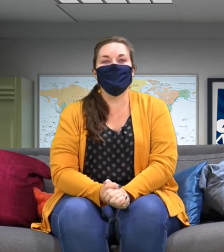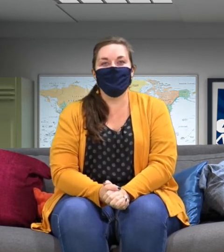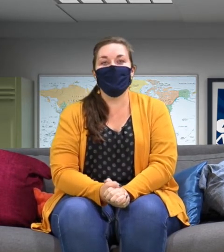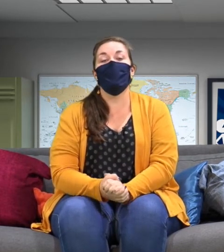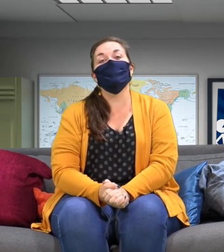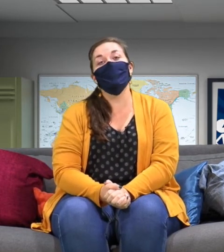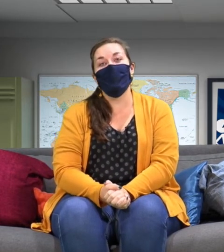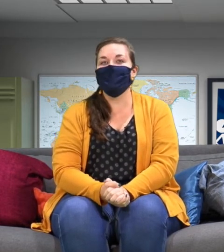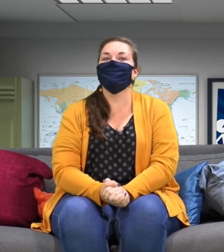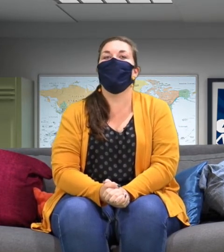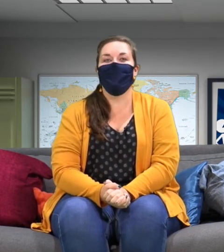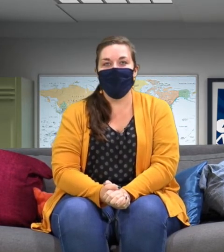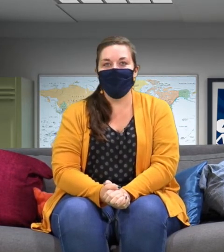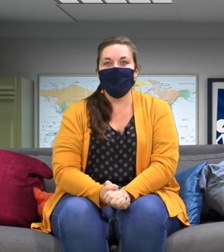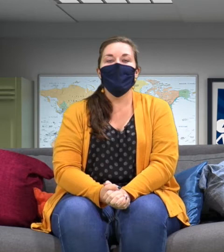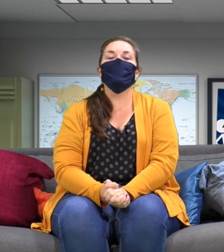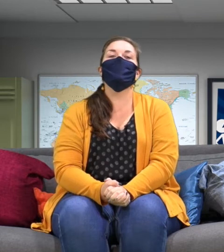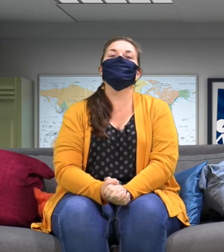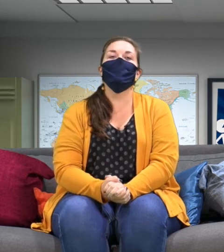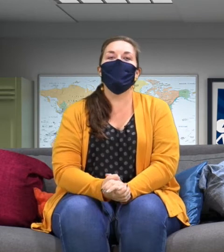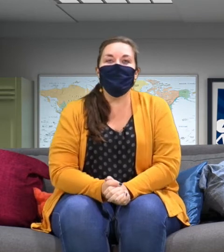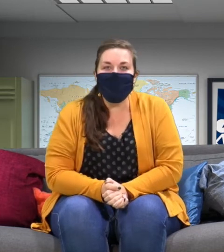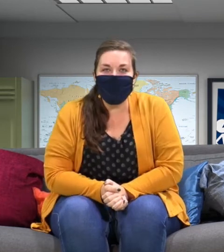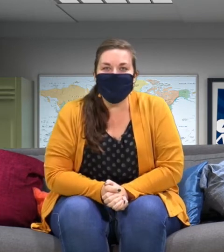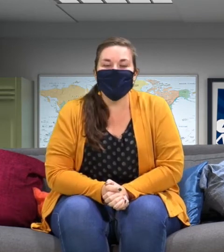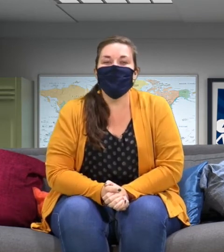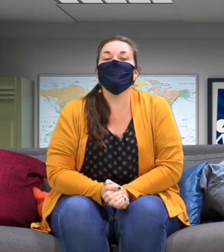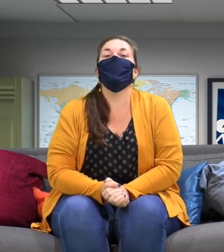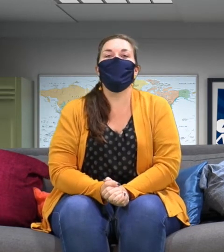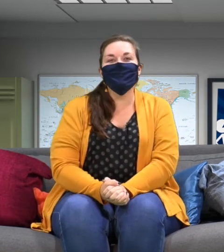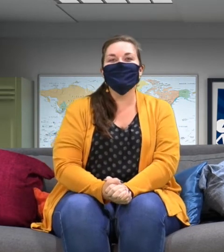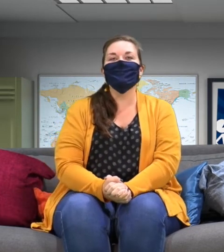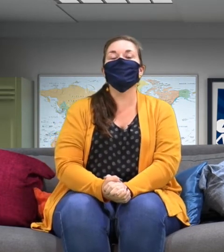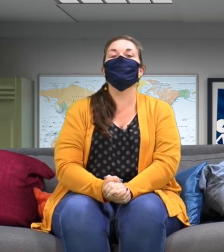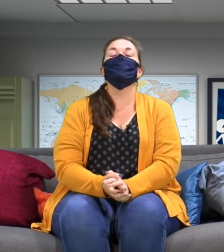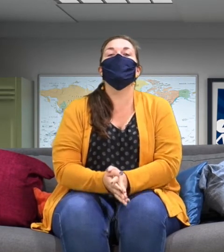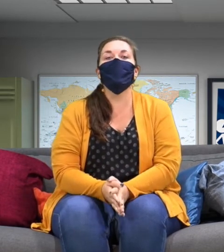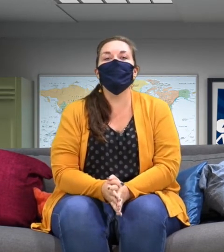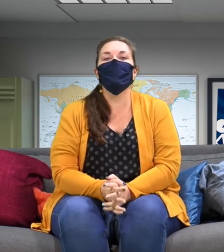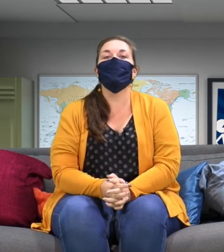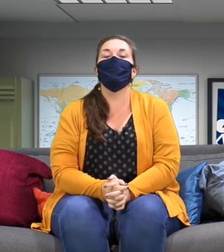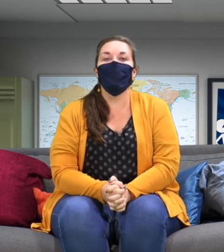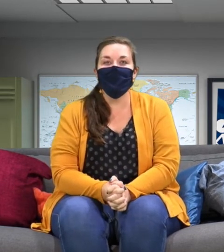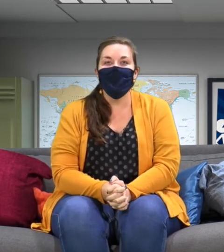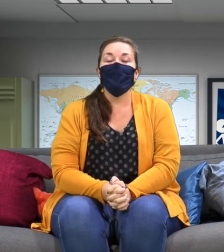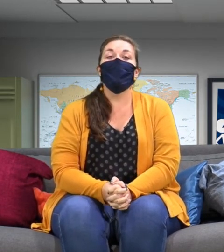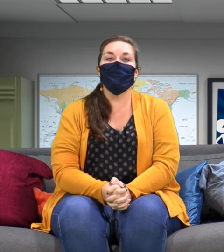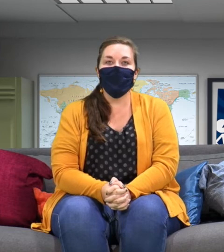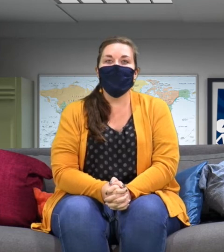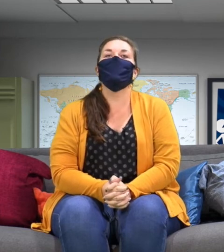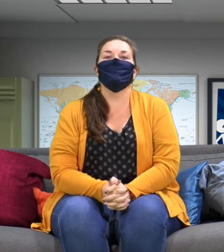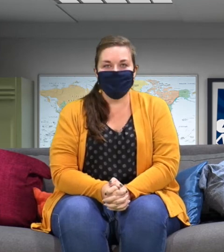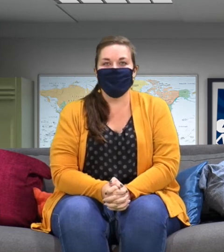also ensure you're washing your hands long enough. But let's stop babbling and let's go over to our lessons. So pre-primary and grade 1,